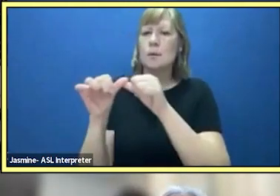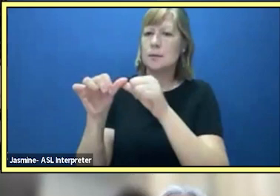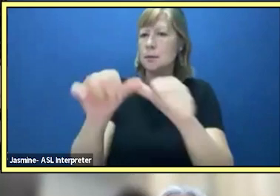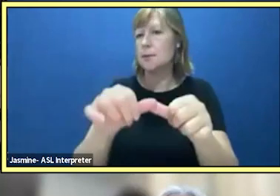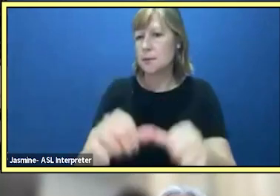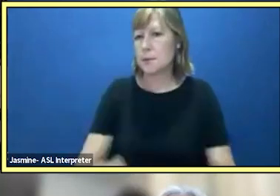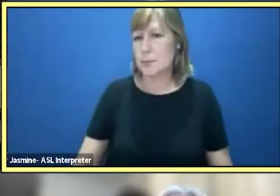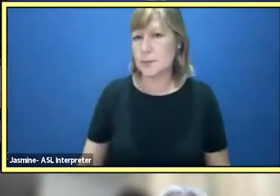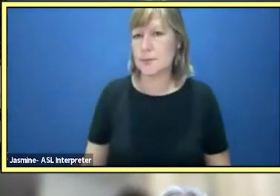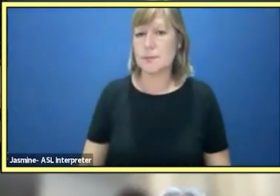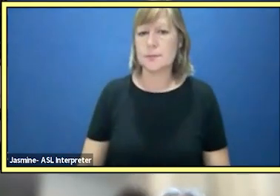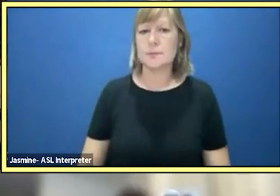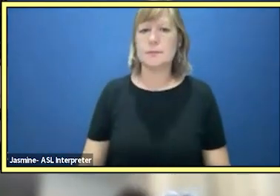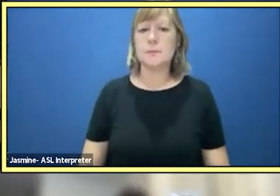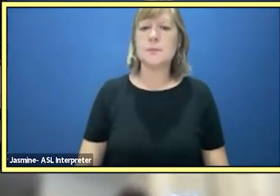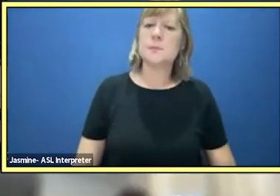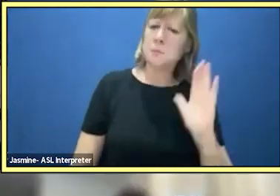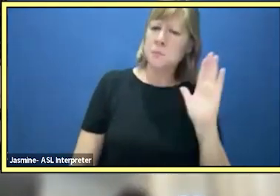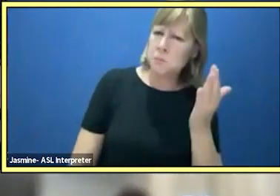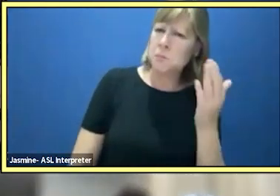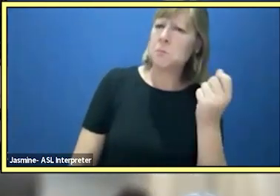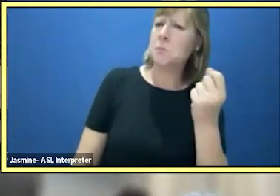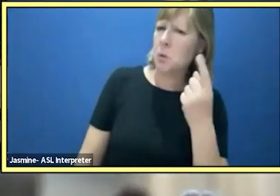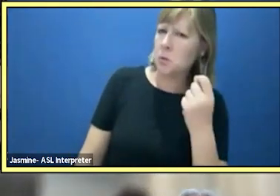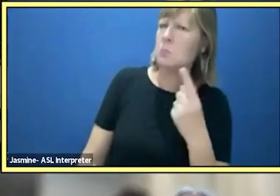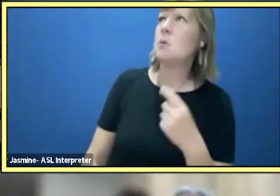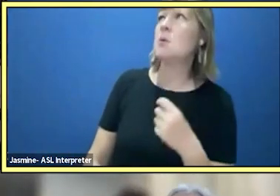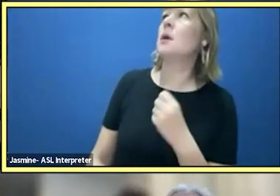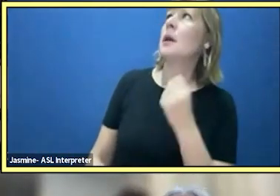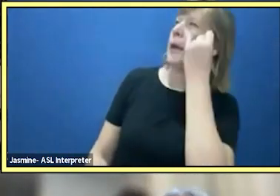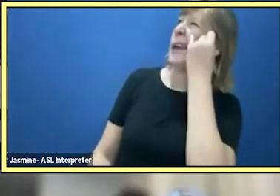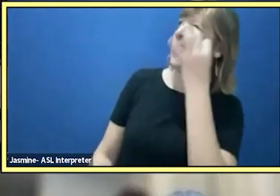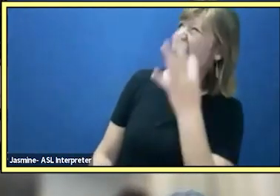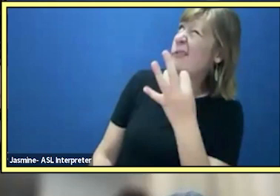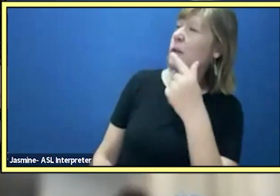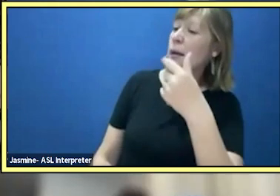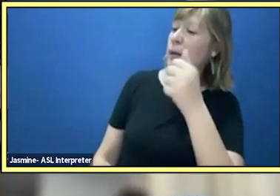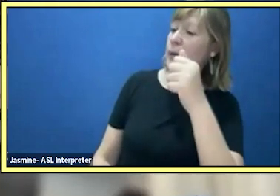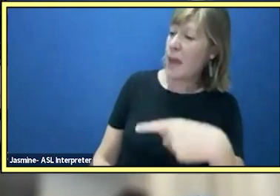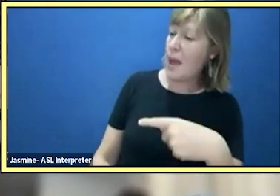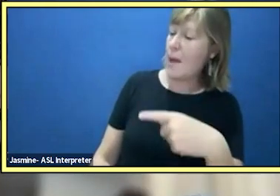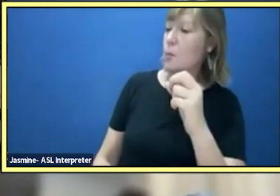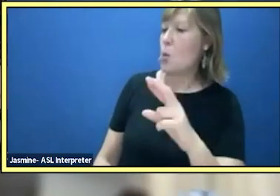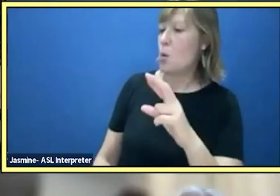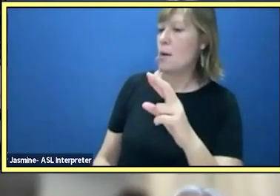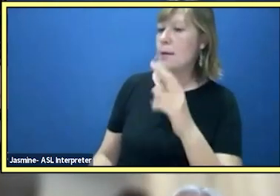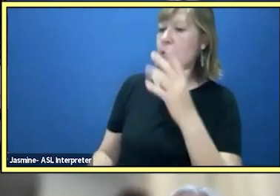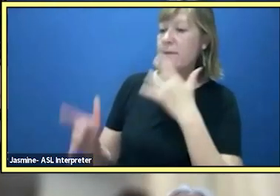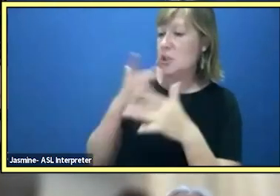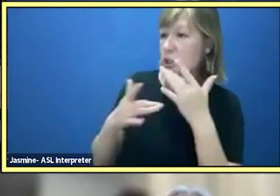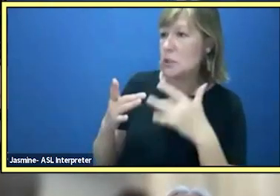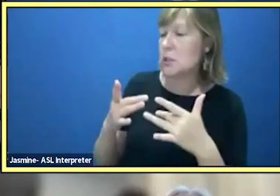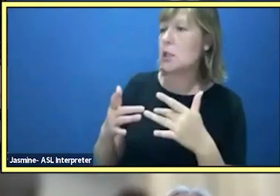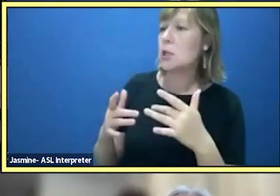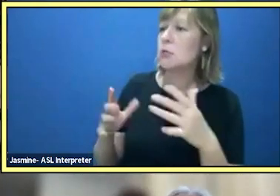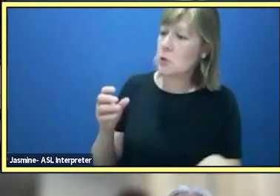understandable that if there's a gap or a deficiency and there are additional services that could be provided, I'm sure under this new